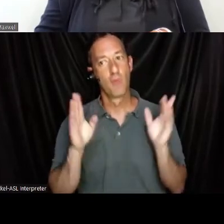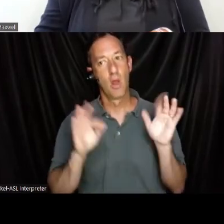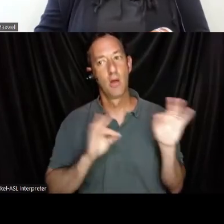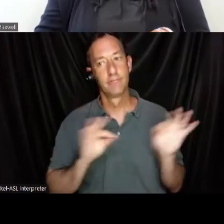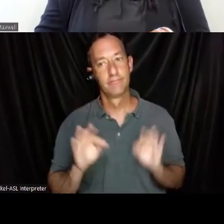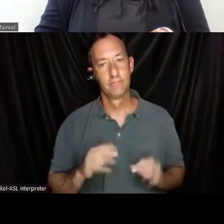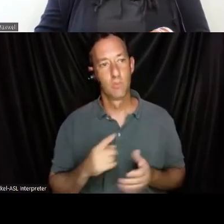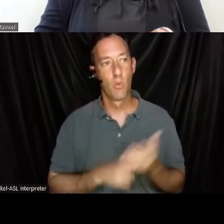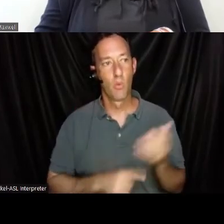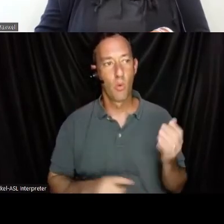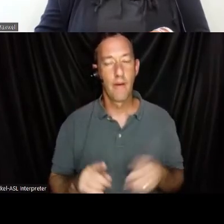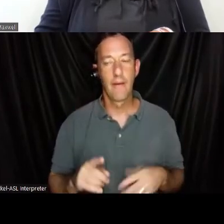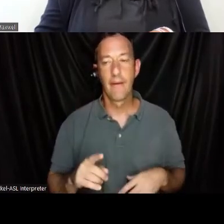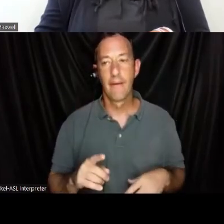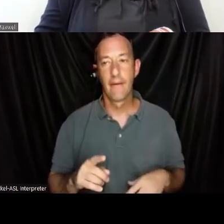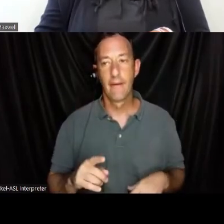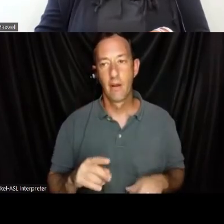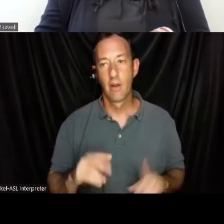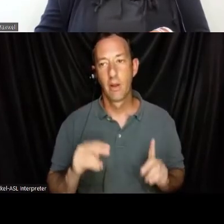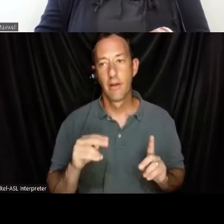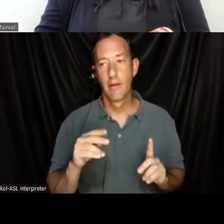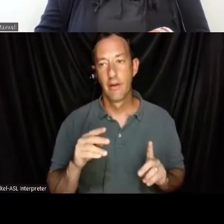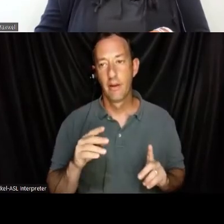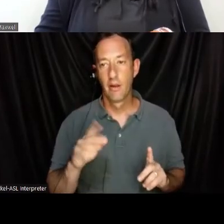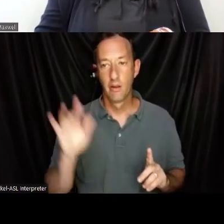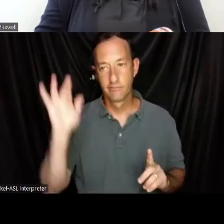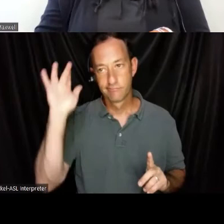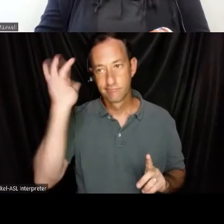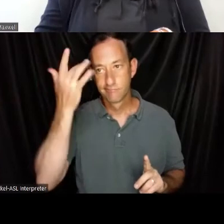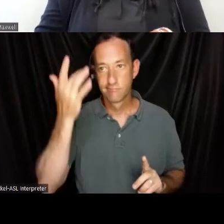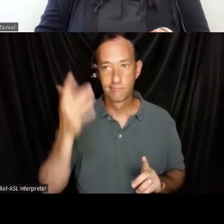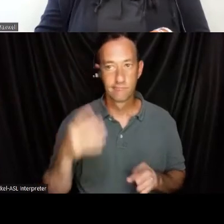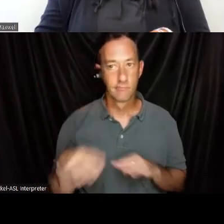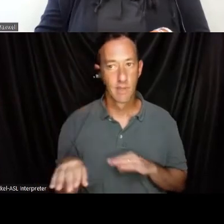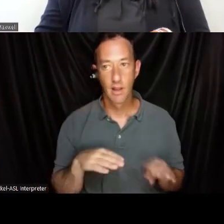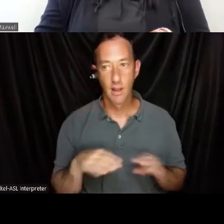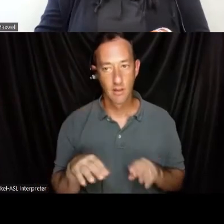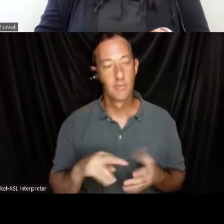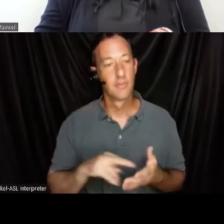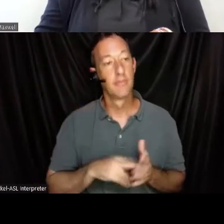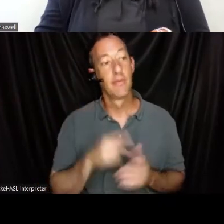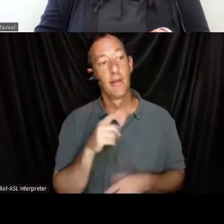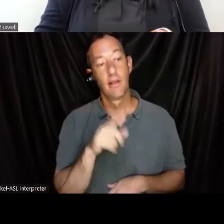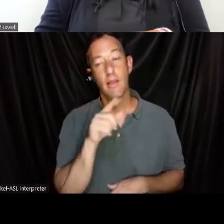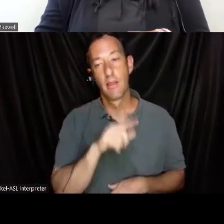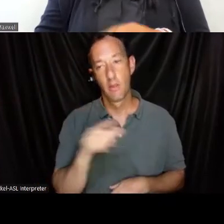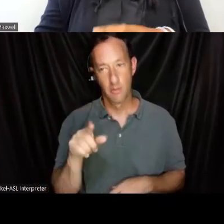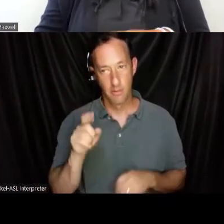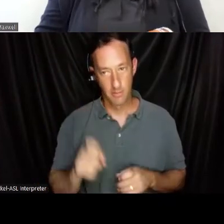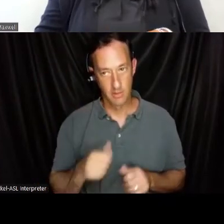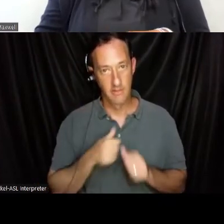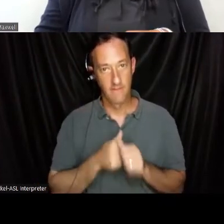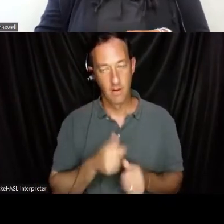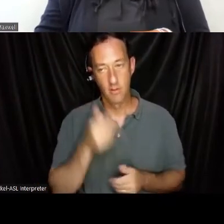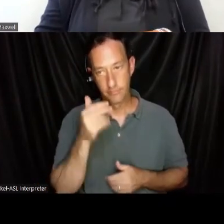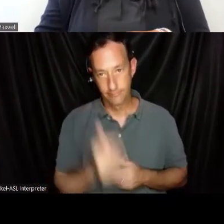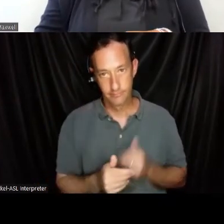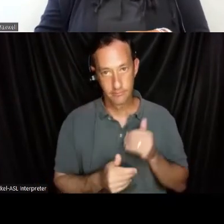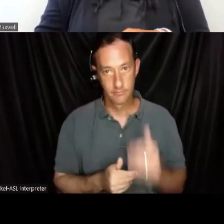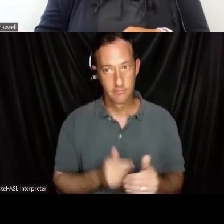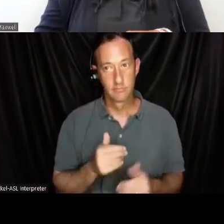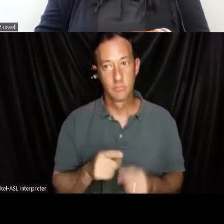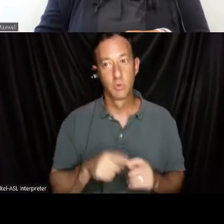is, and basically require the landlord to take certain steps to abate the